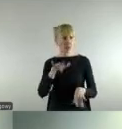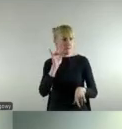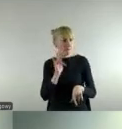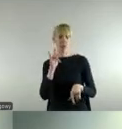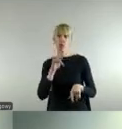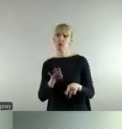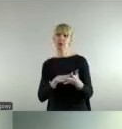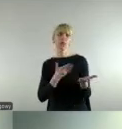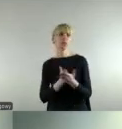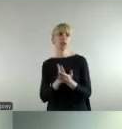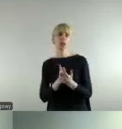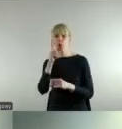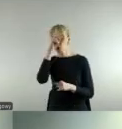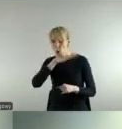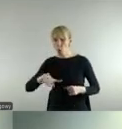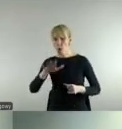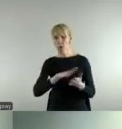society on help from outside.